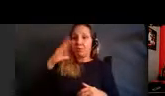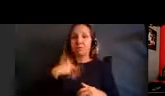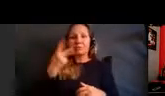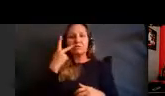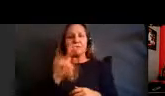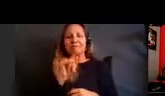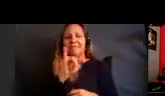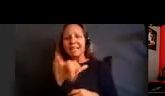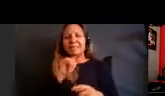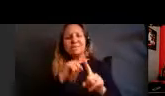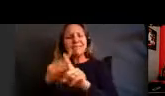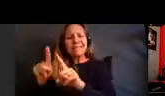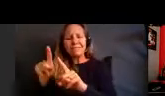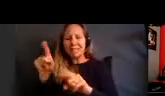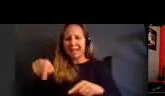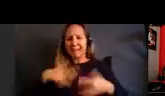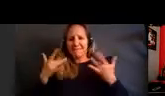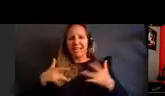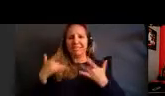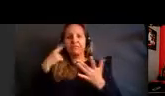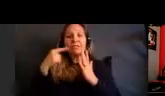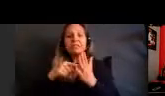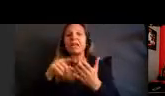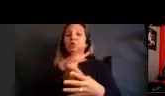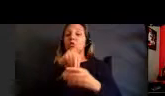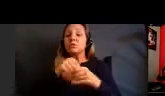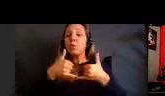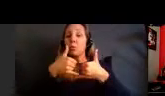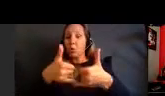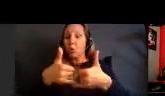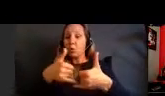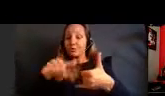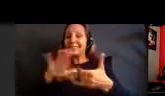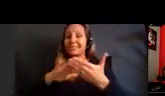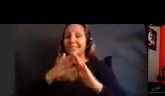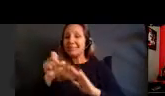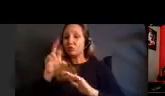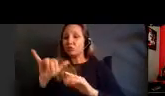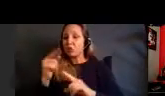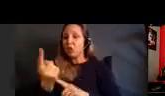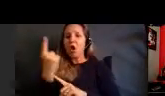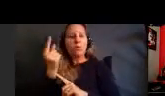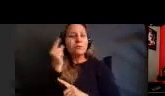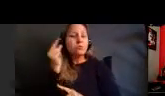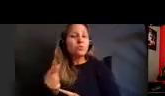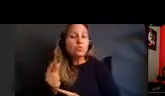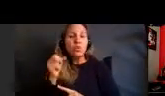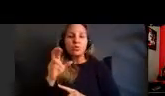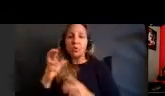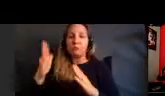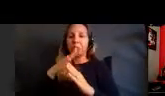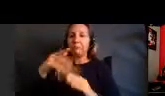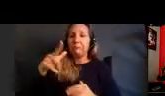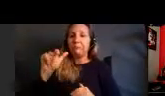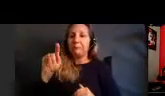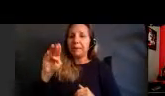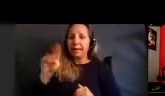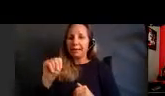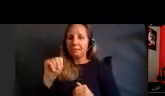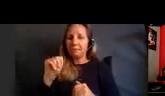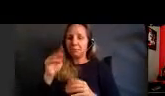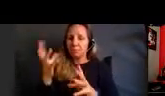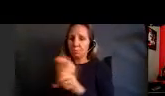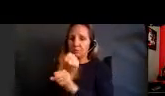At the Inclusive Employer Awards for the City of Surrey, they've always been either a gold or platinum sponsor. I've also seen them posting on